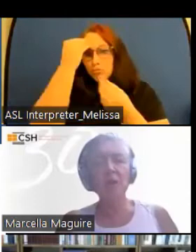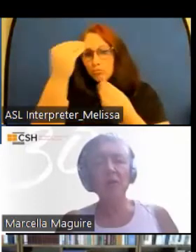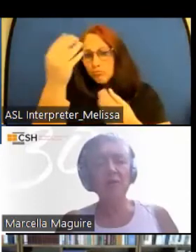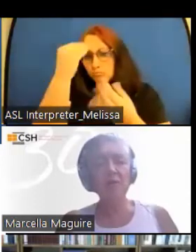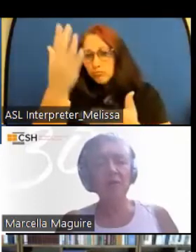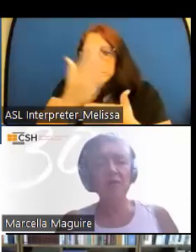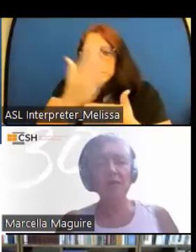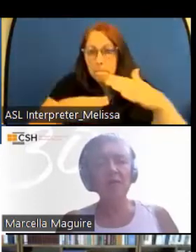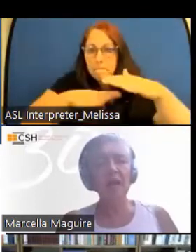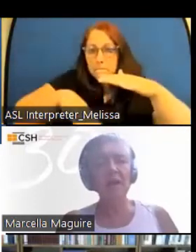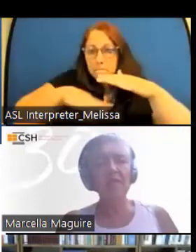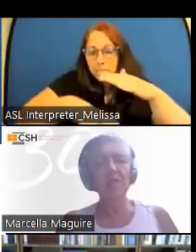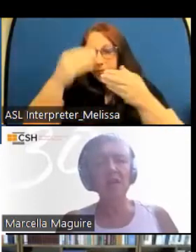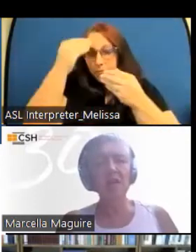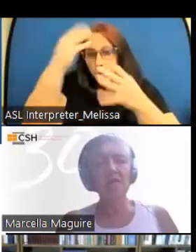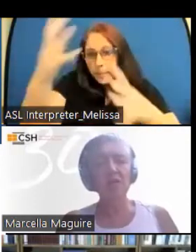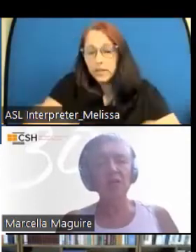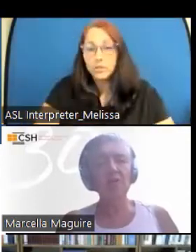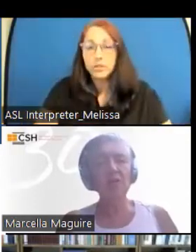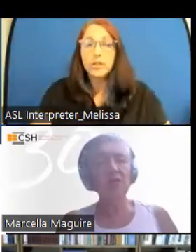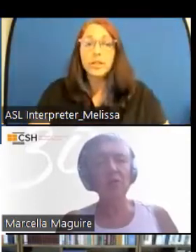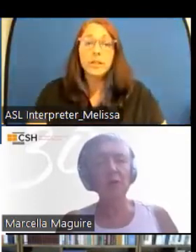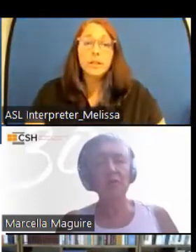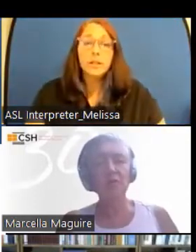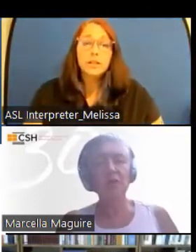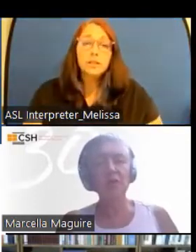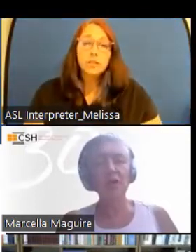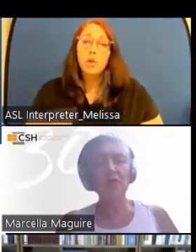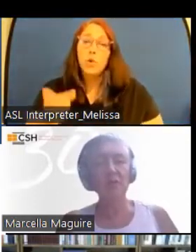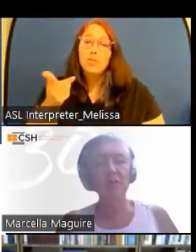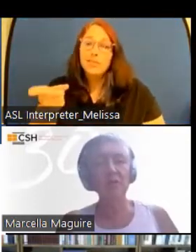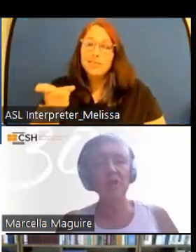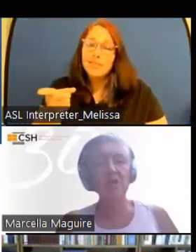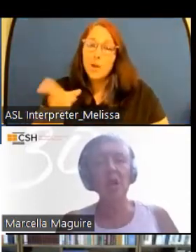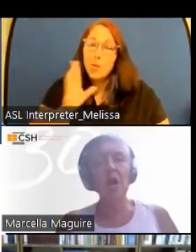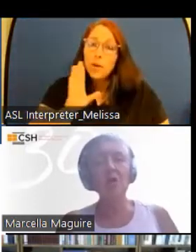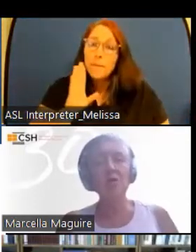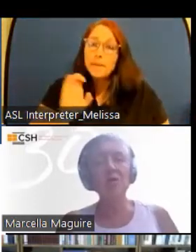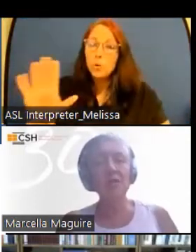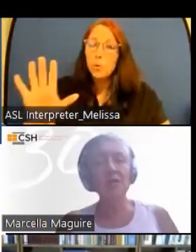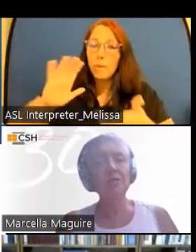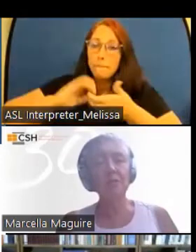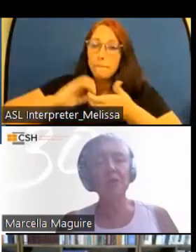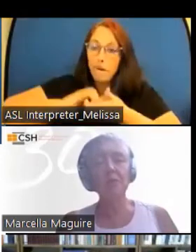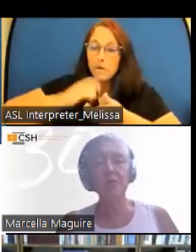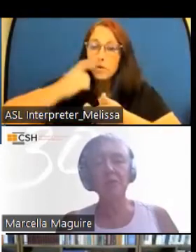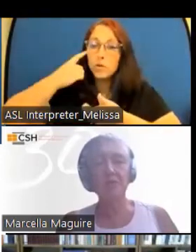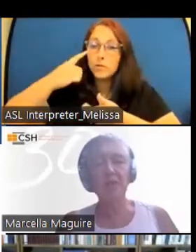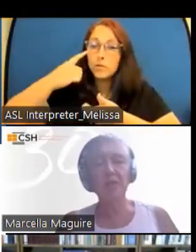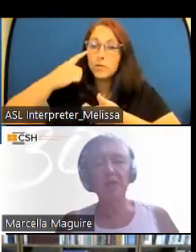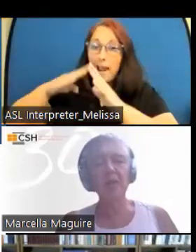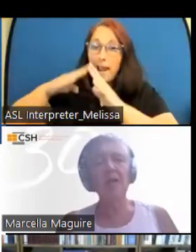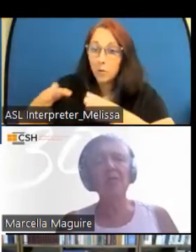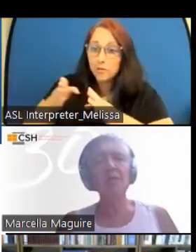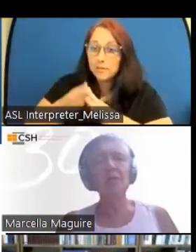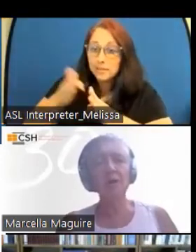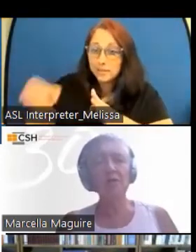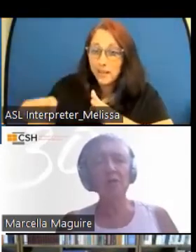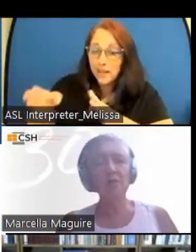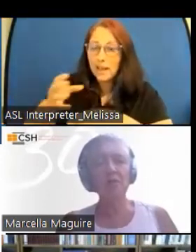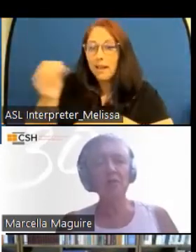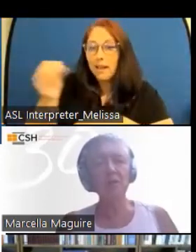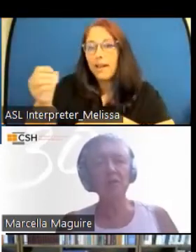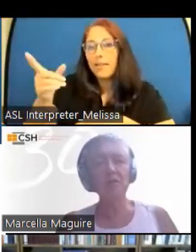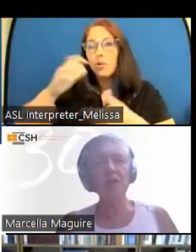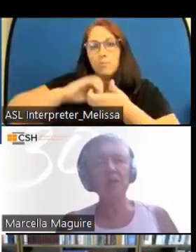your partners, particularly on the housing side, if you're looking for local partners who address homelessness, older adults, and people with disabilities. These